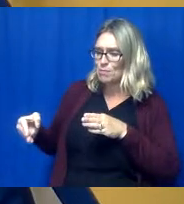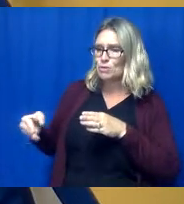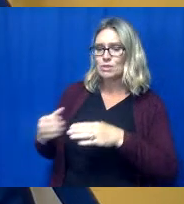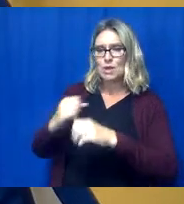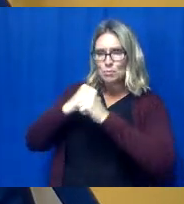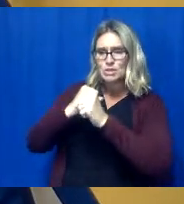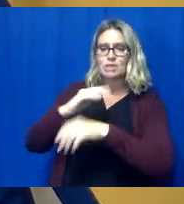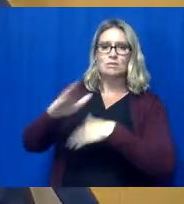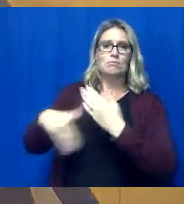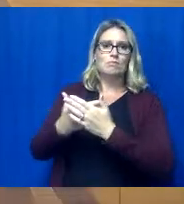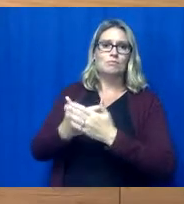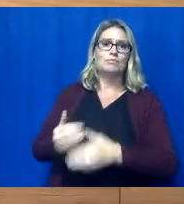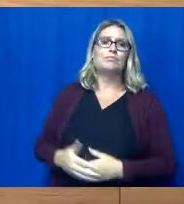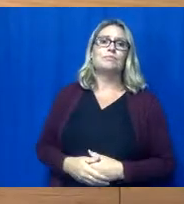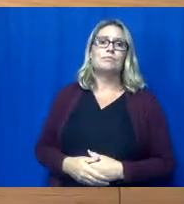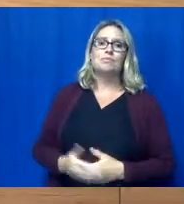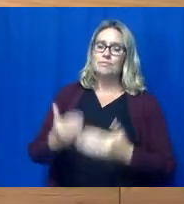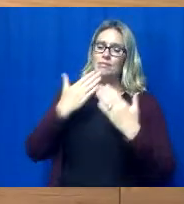Merci.